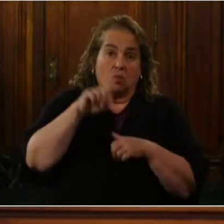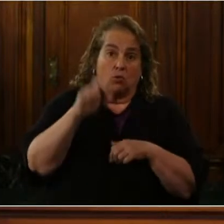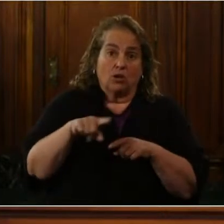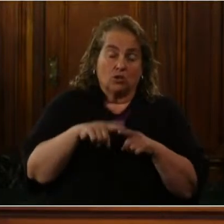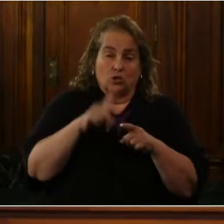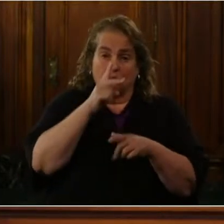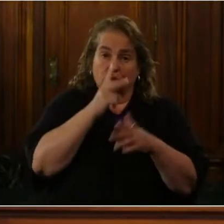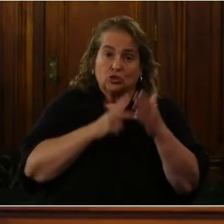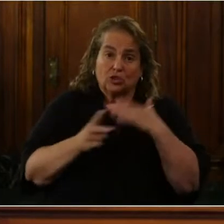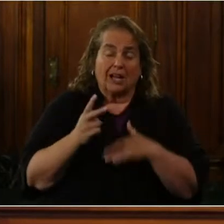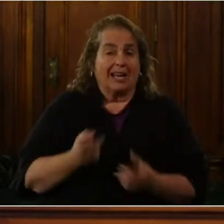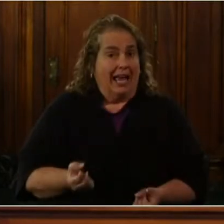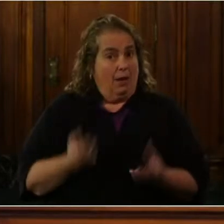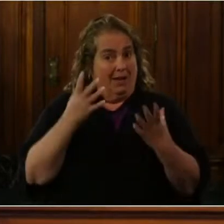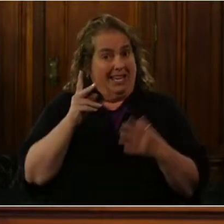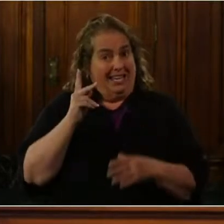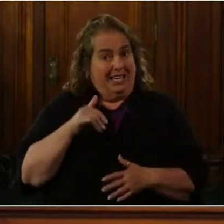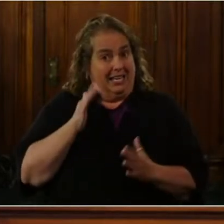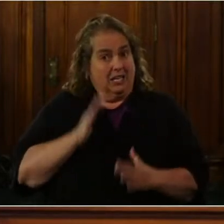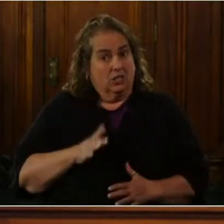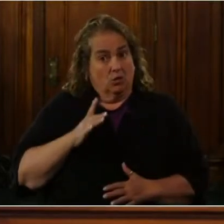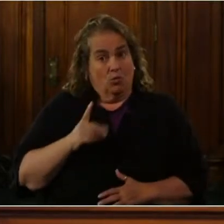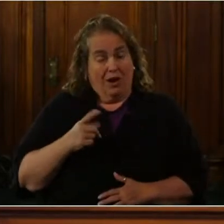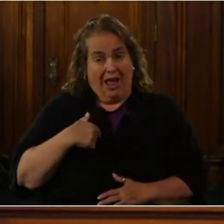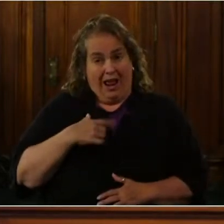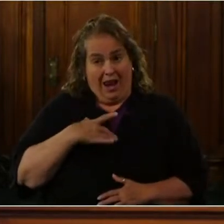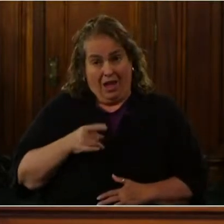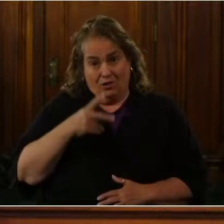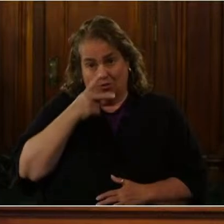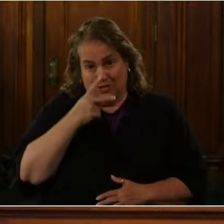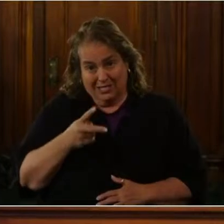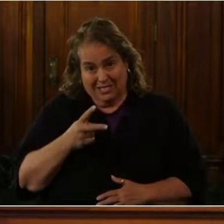How many Kentuckians would I like to see tested